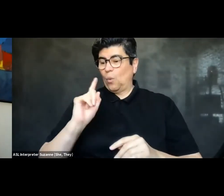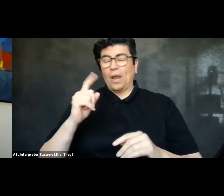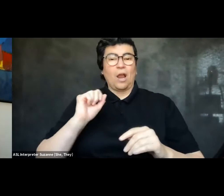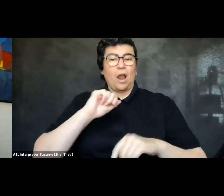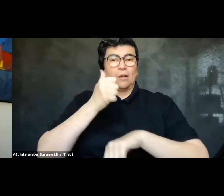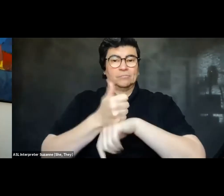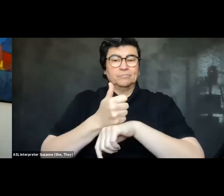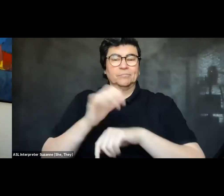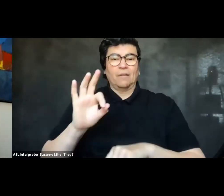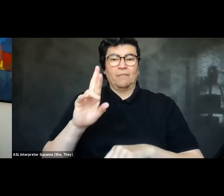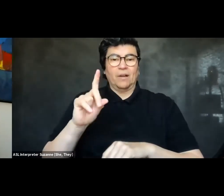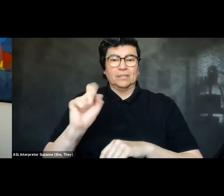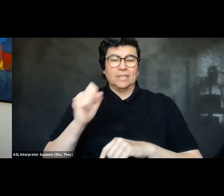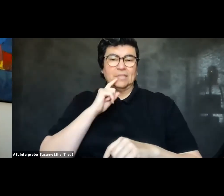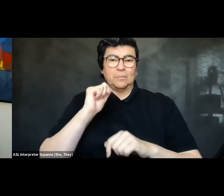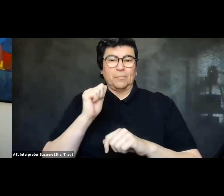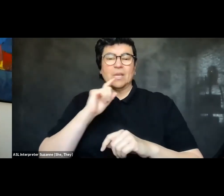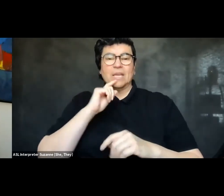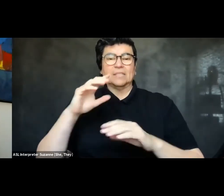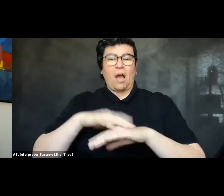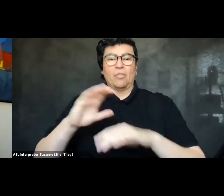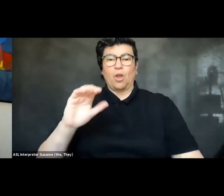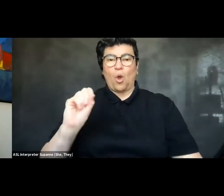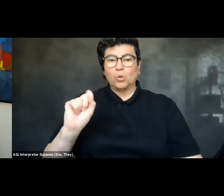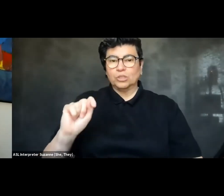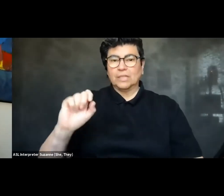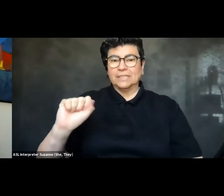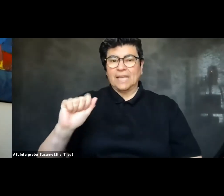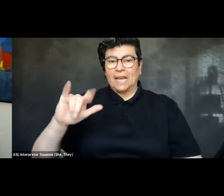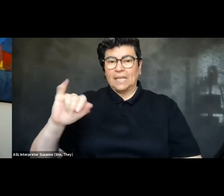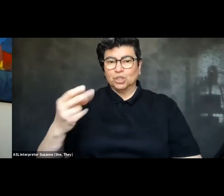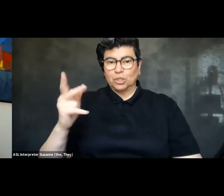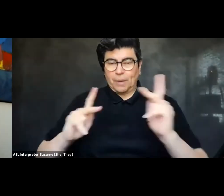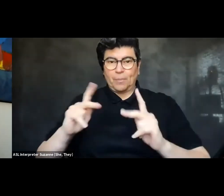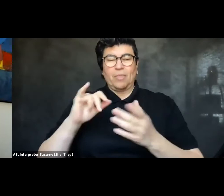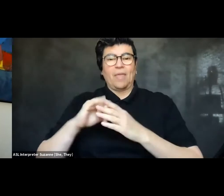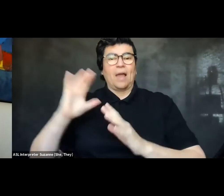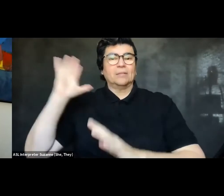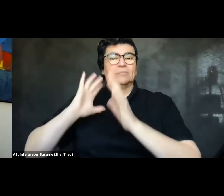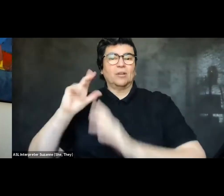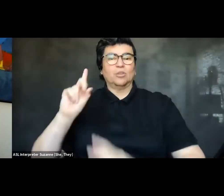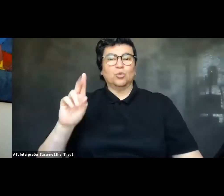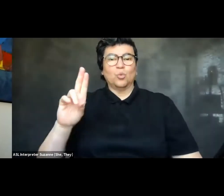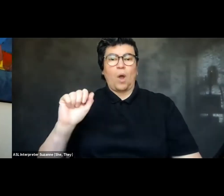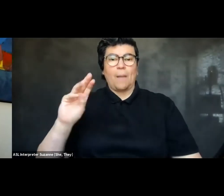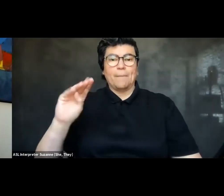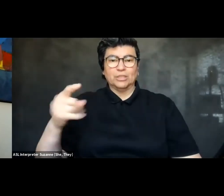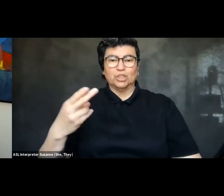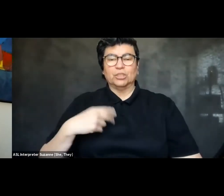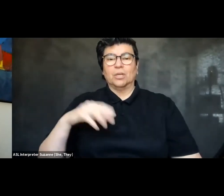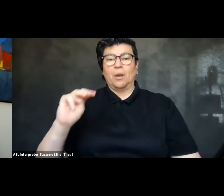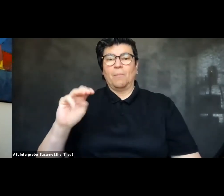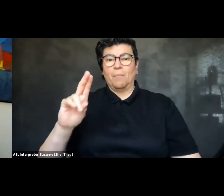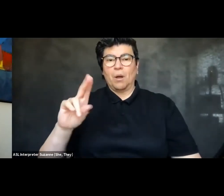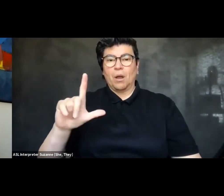based, is on the occupied lands of the Coast Salish people, specifically the ancestral lands of the Duwamish, Stillaguamish, Muckleshoot,